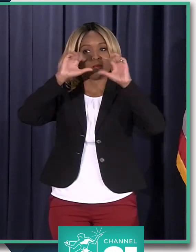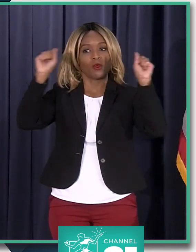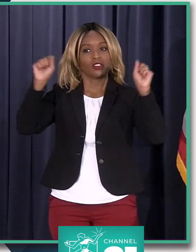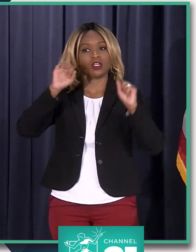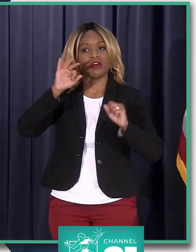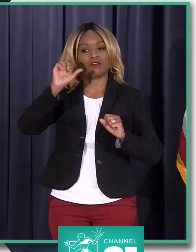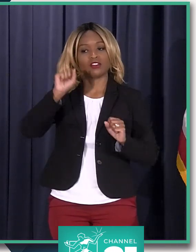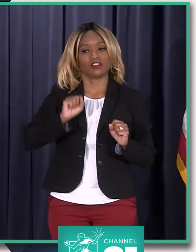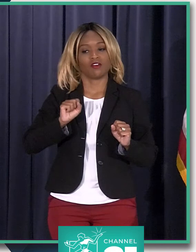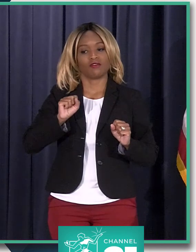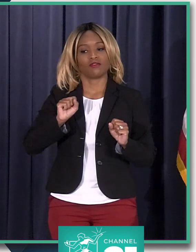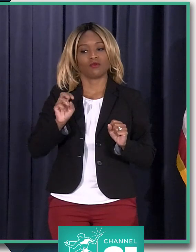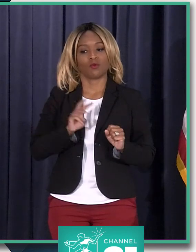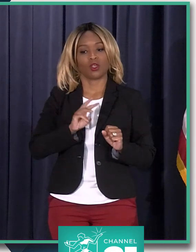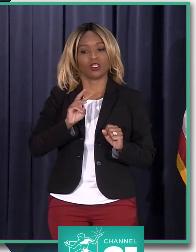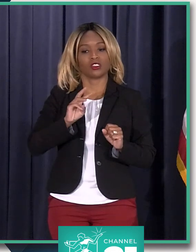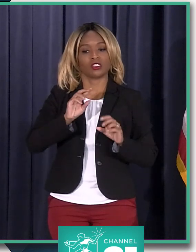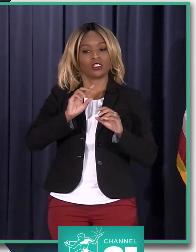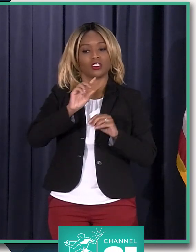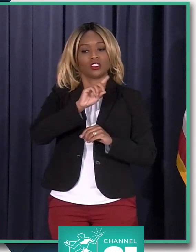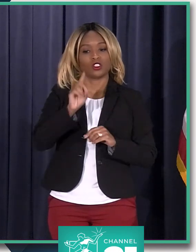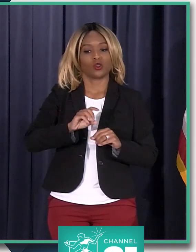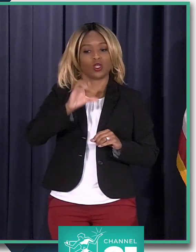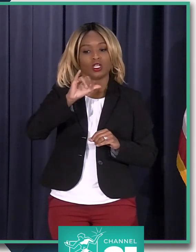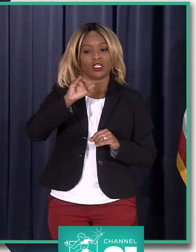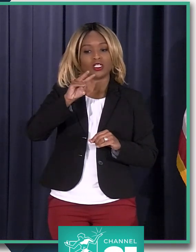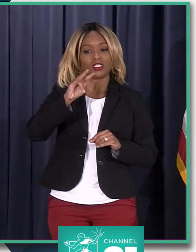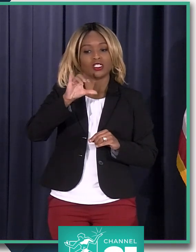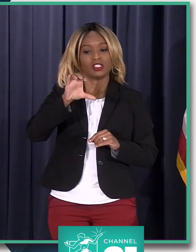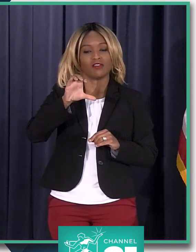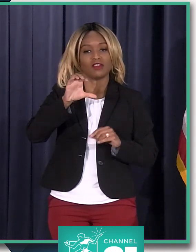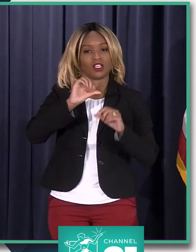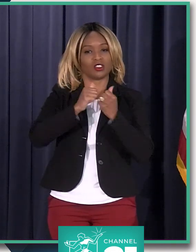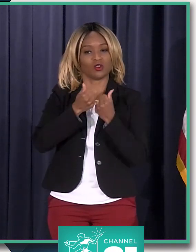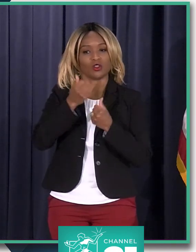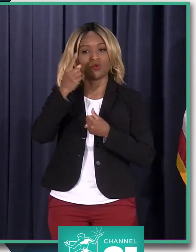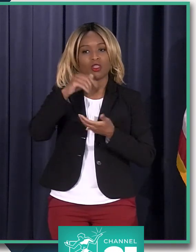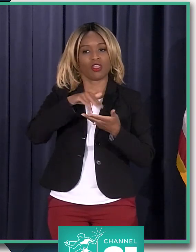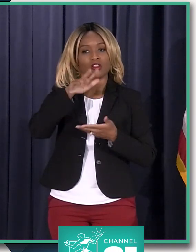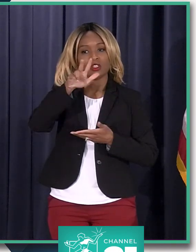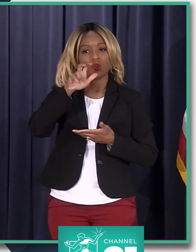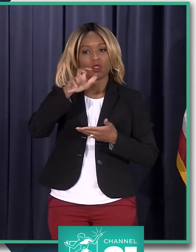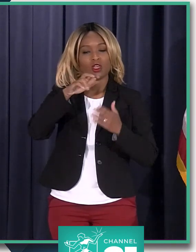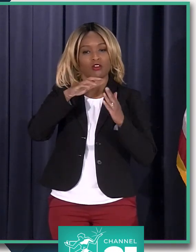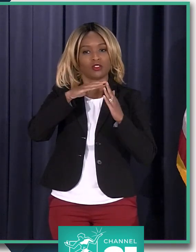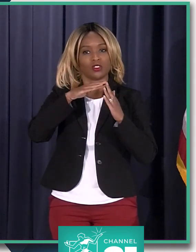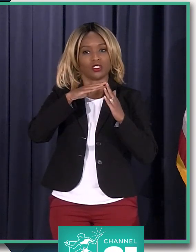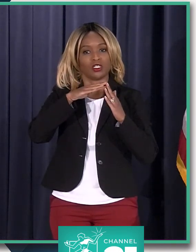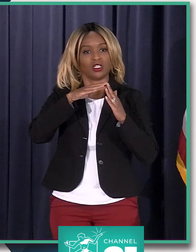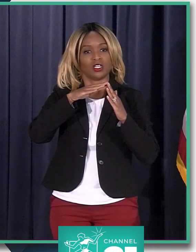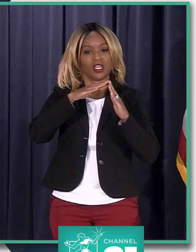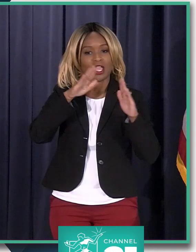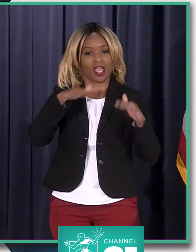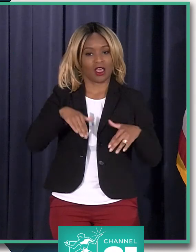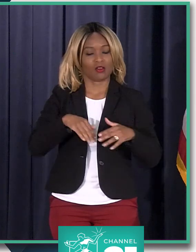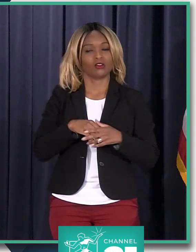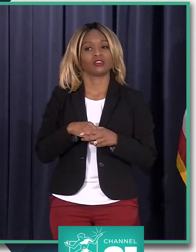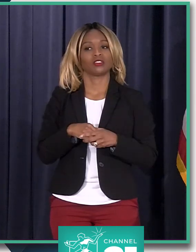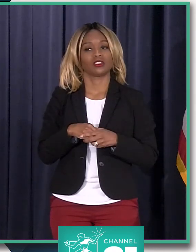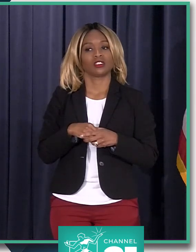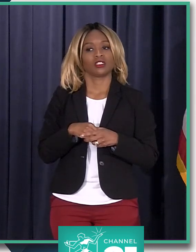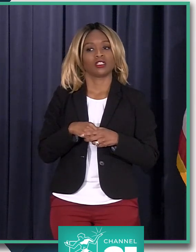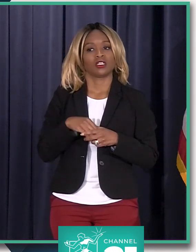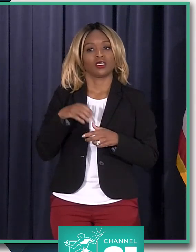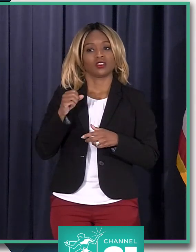West Detroit Civic Association, which has 1,300 homes, which none of them need to be demolished. Right, it's I made beautiful. sure that happens. Right.